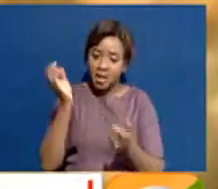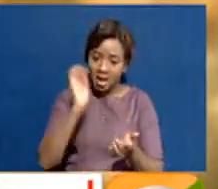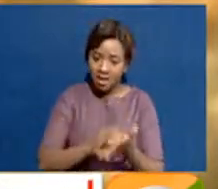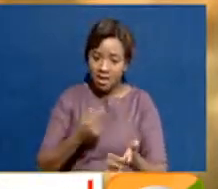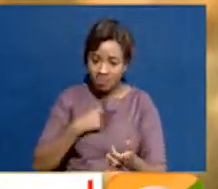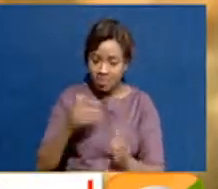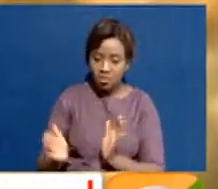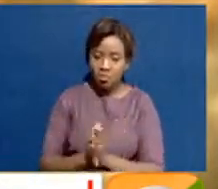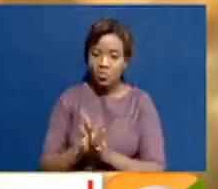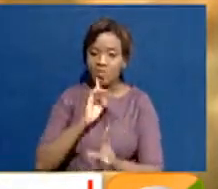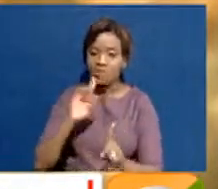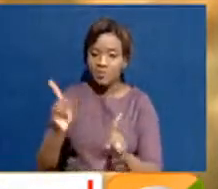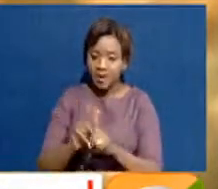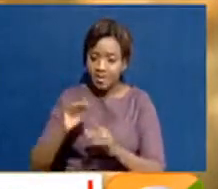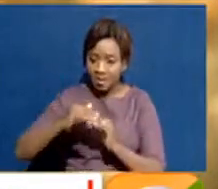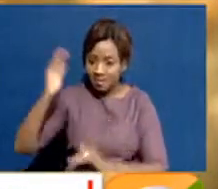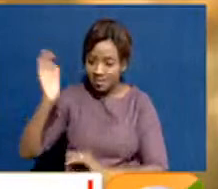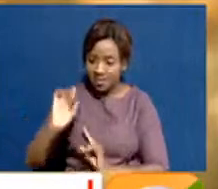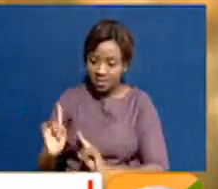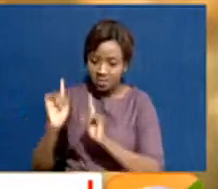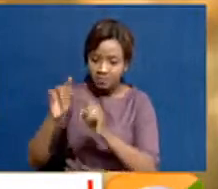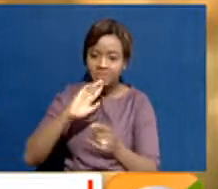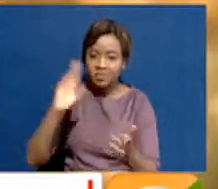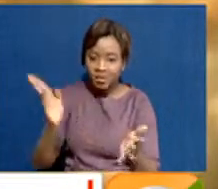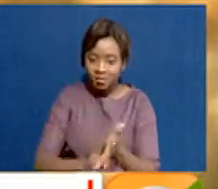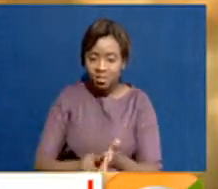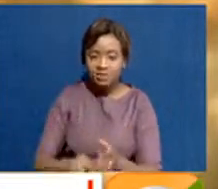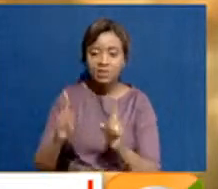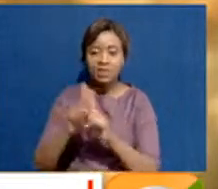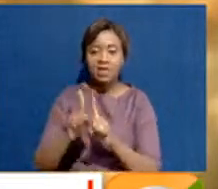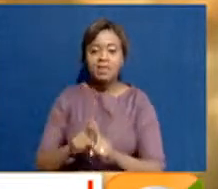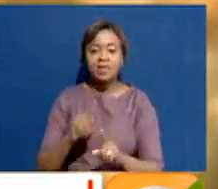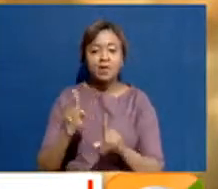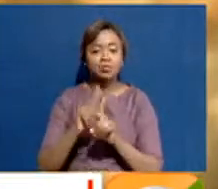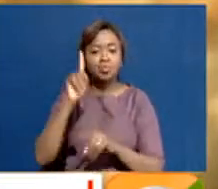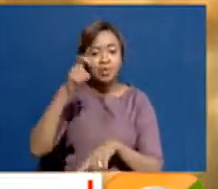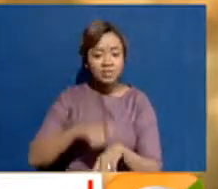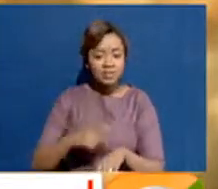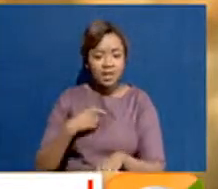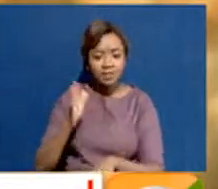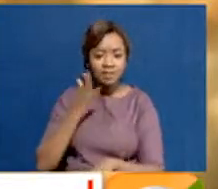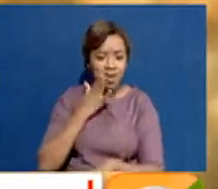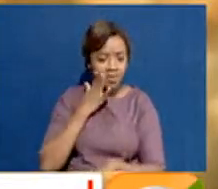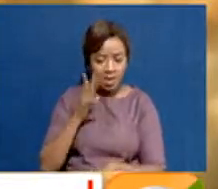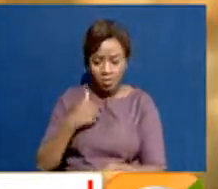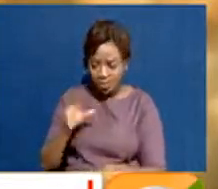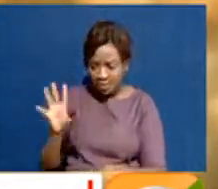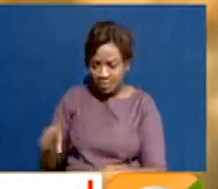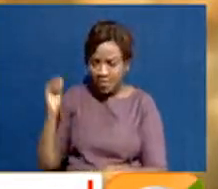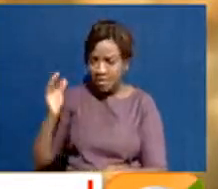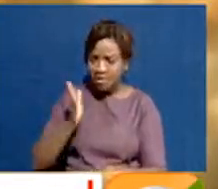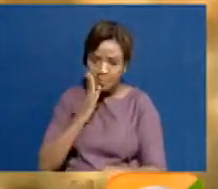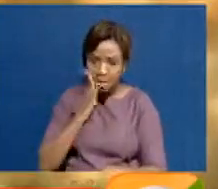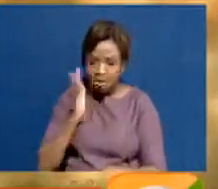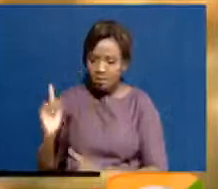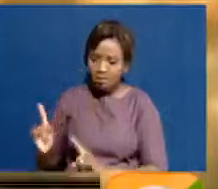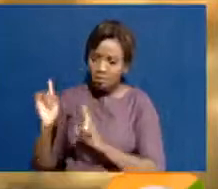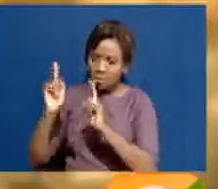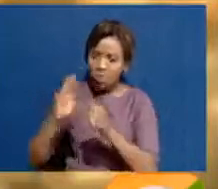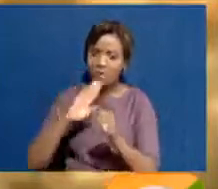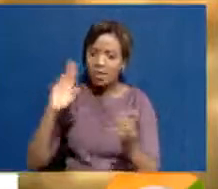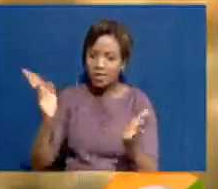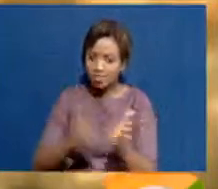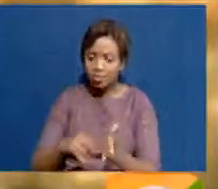tena. My elder brother went there to report. Kuna wakati hata tulimchukua mama aende akabook pia